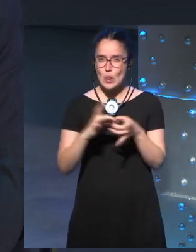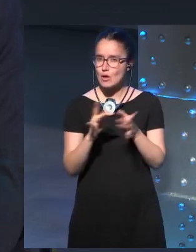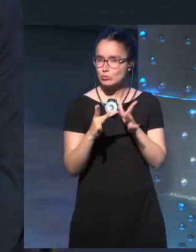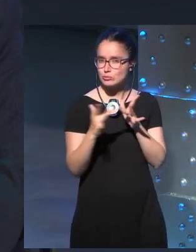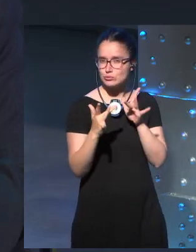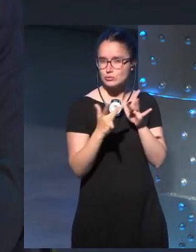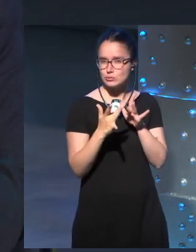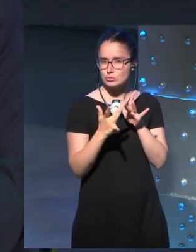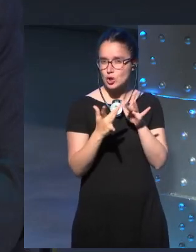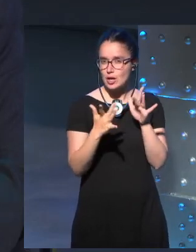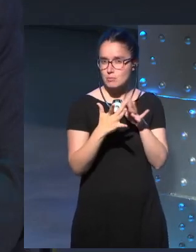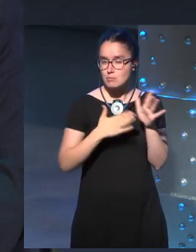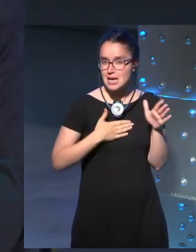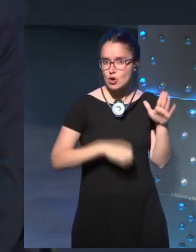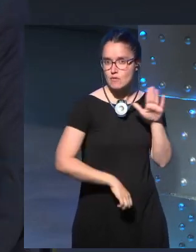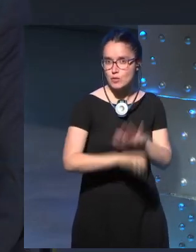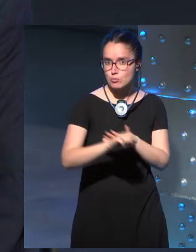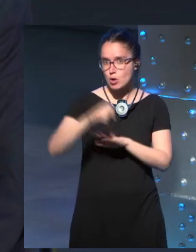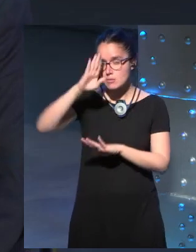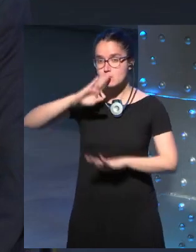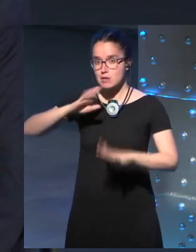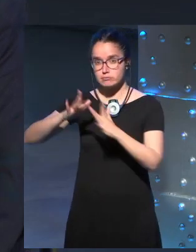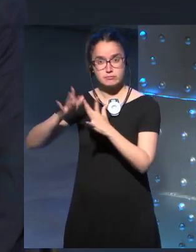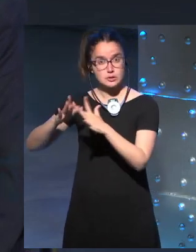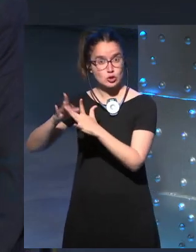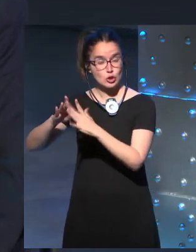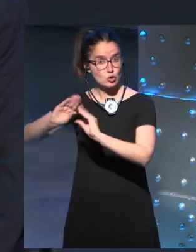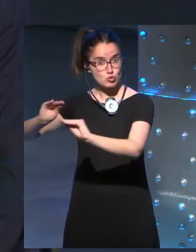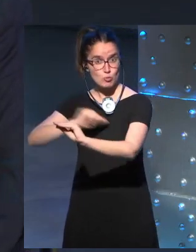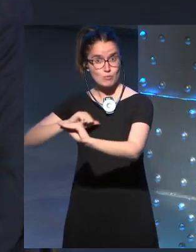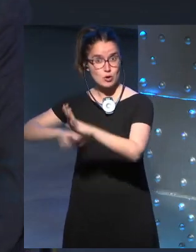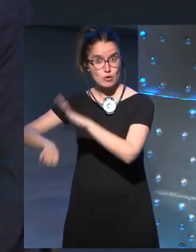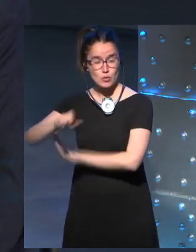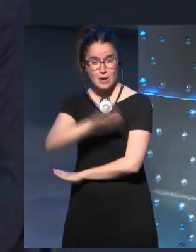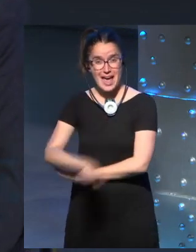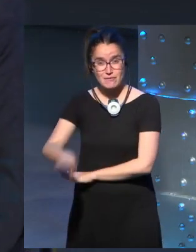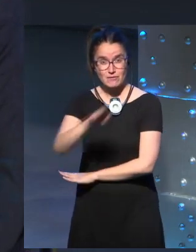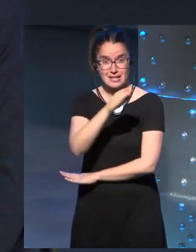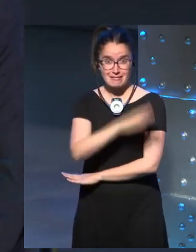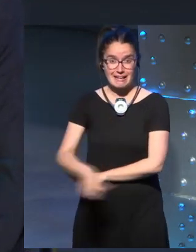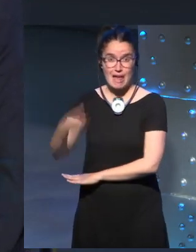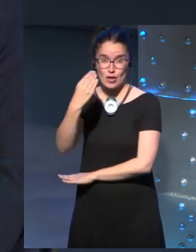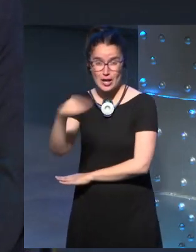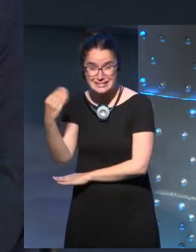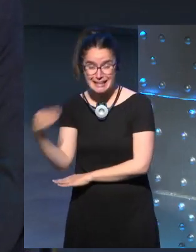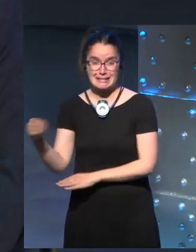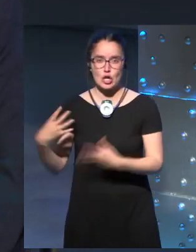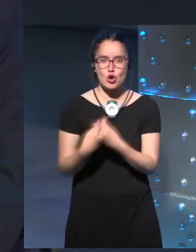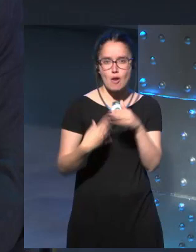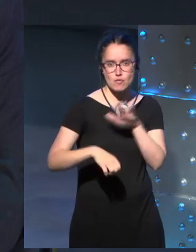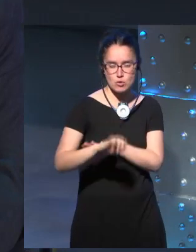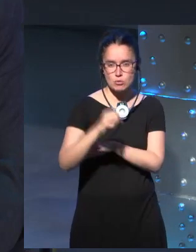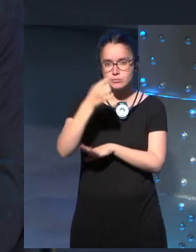that relationship. I had my relationship with football, and he had his relationship too, an